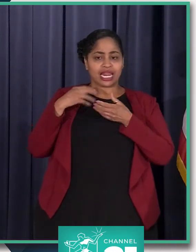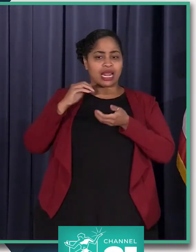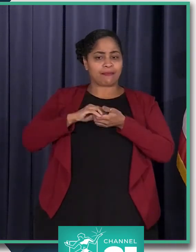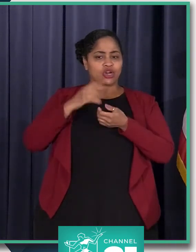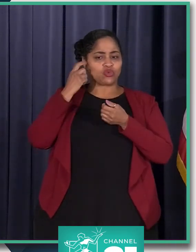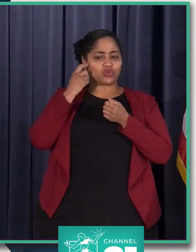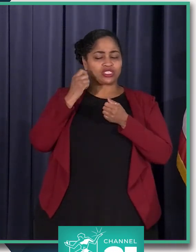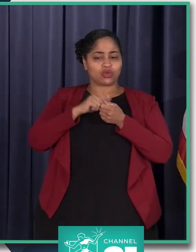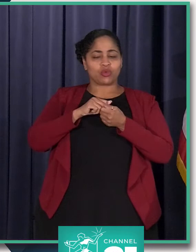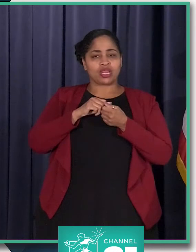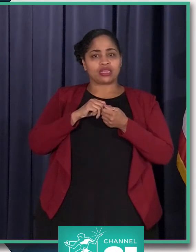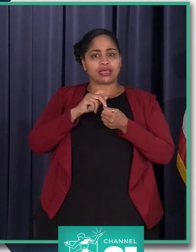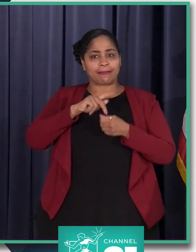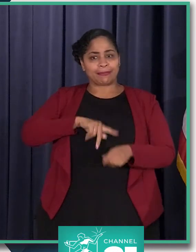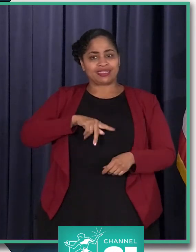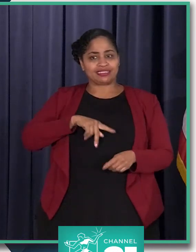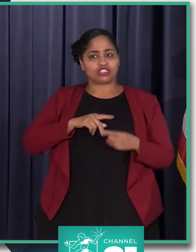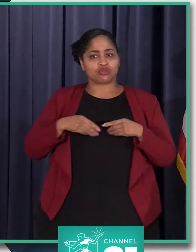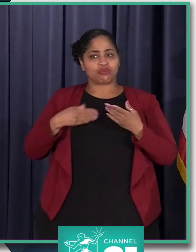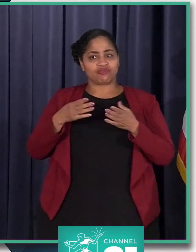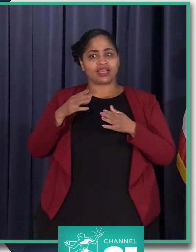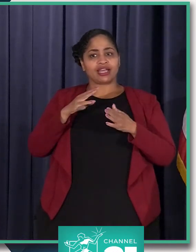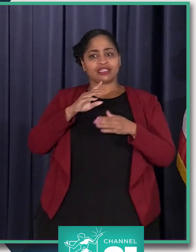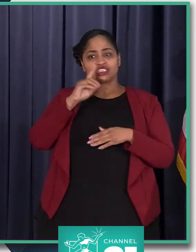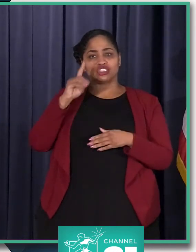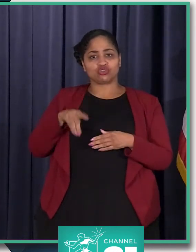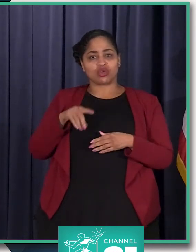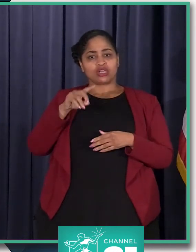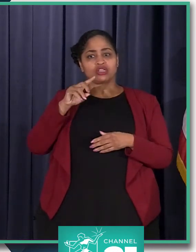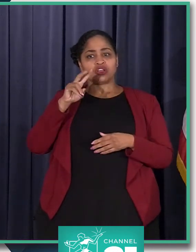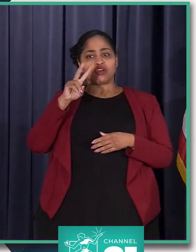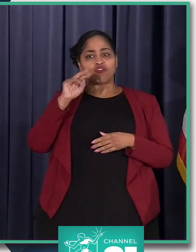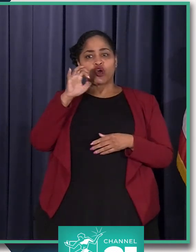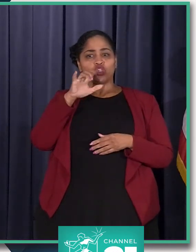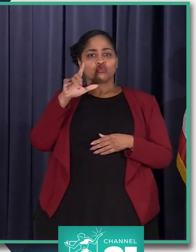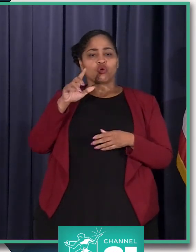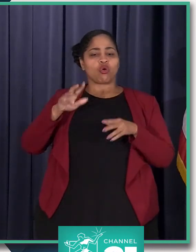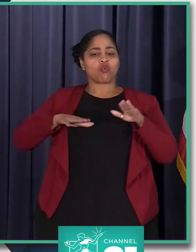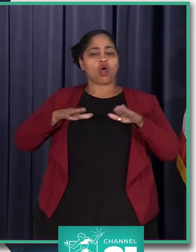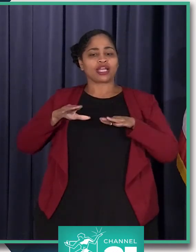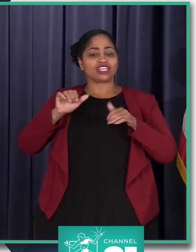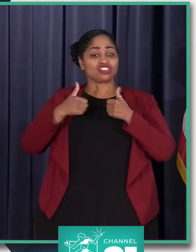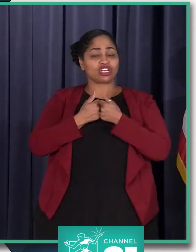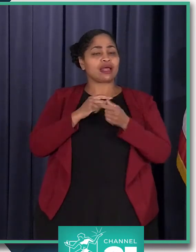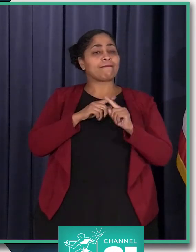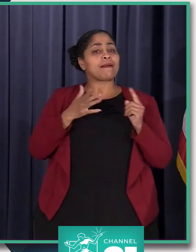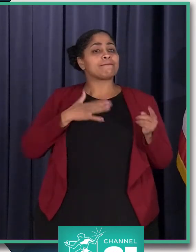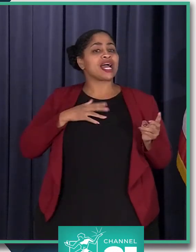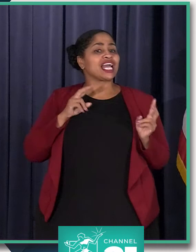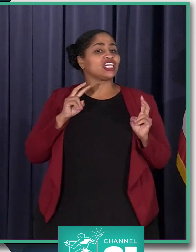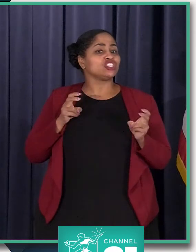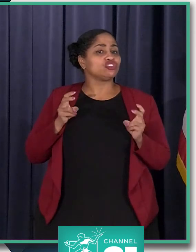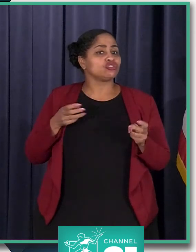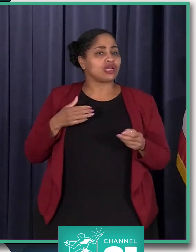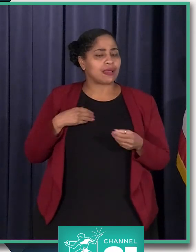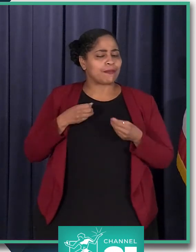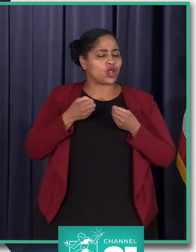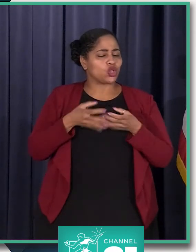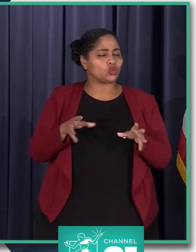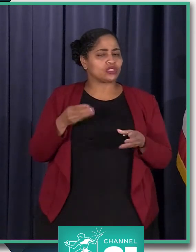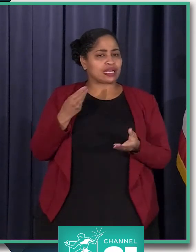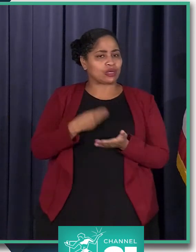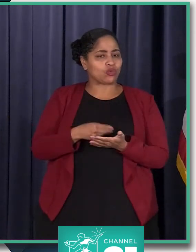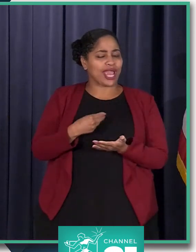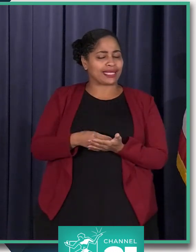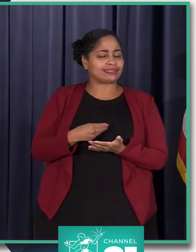the Pistons program to provide the citizens of Detroit a virtual walking challenge. But my issue is that I'm losing grants left